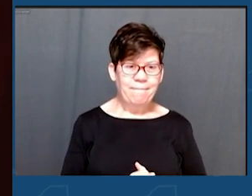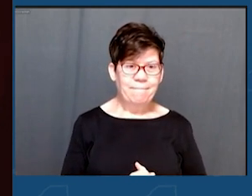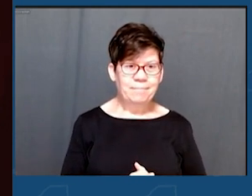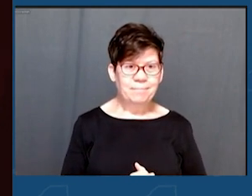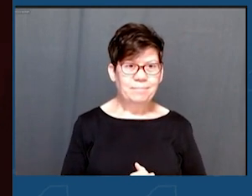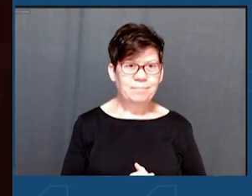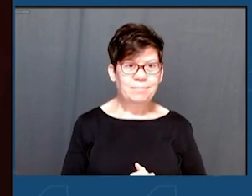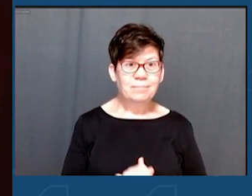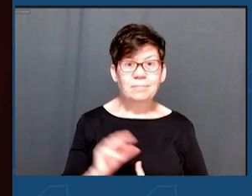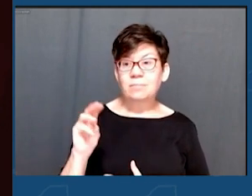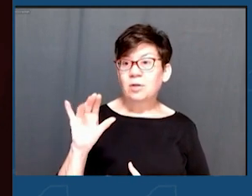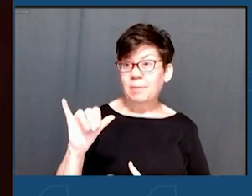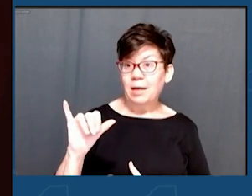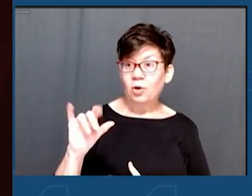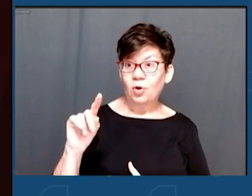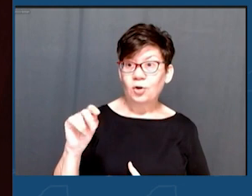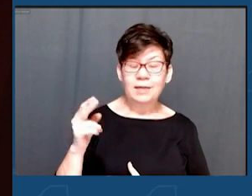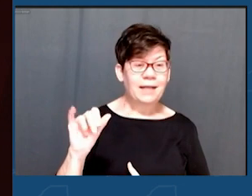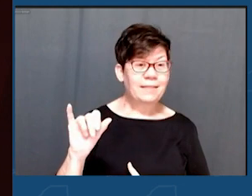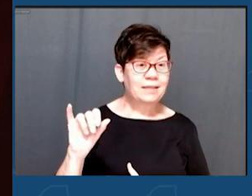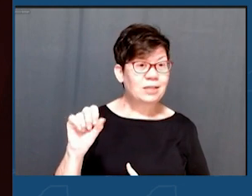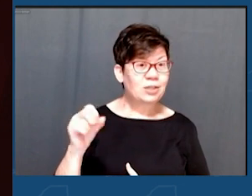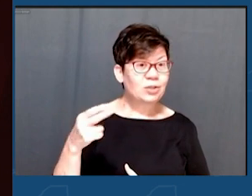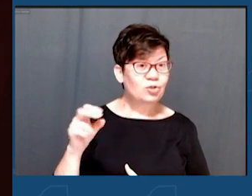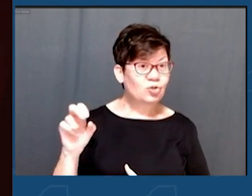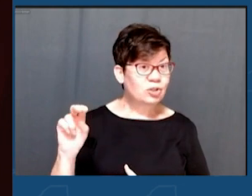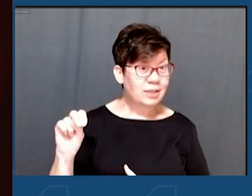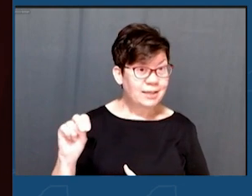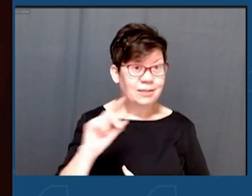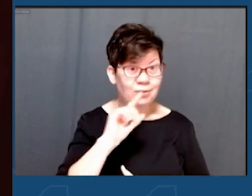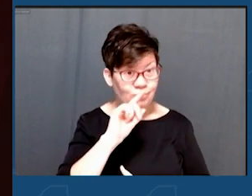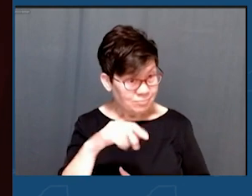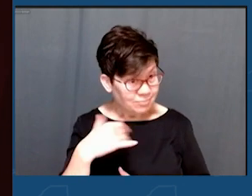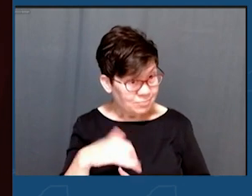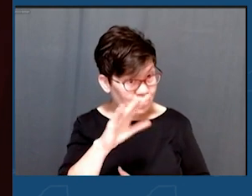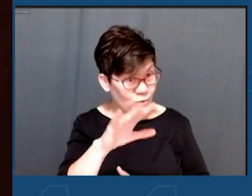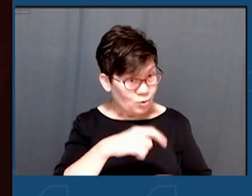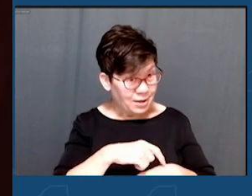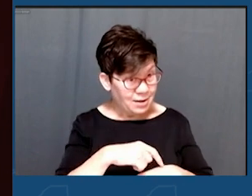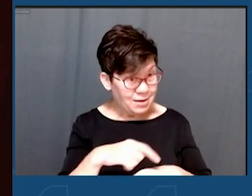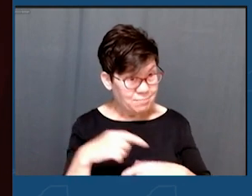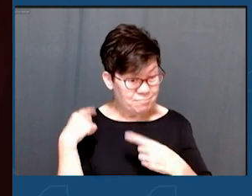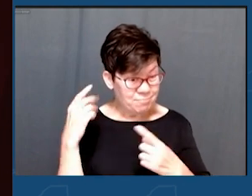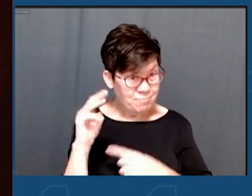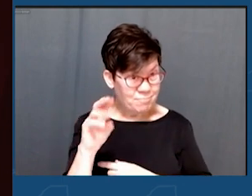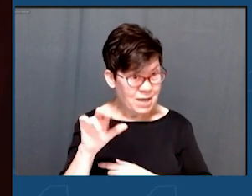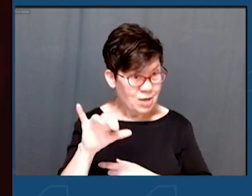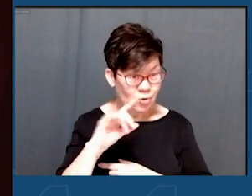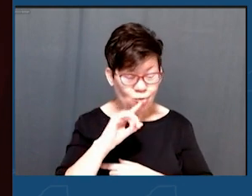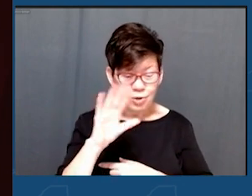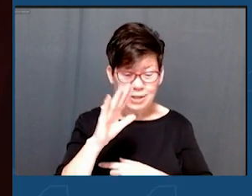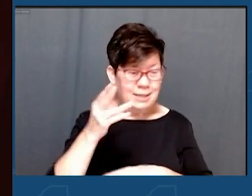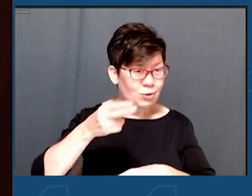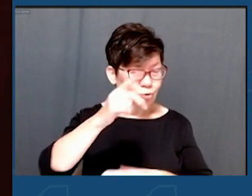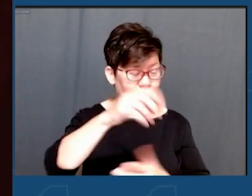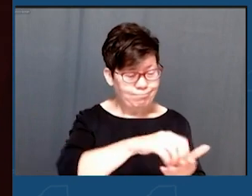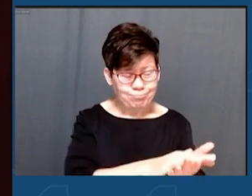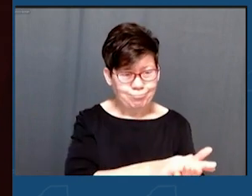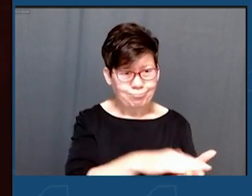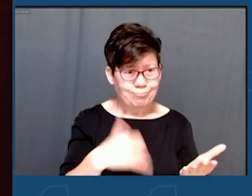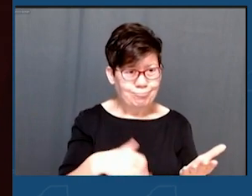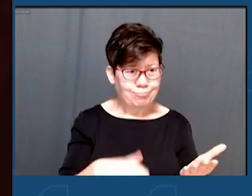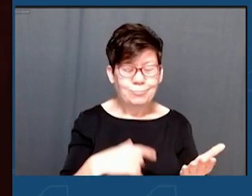Mayor Kathy Sheehan, you have truly left a mark on the city during your tenure as mayor, and I'm glad it continues to get longer because we need